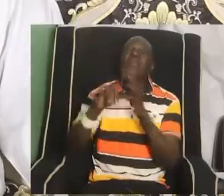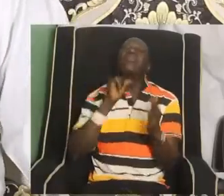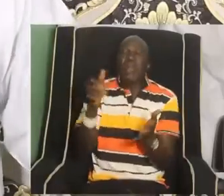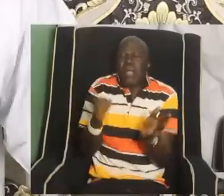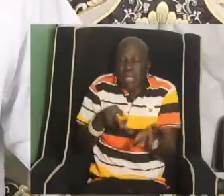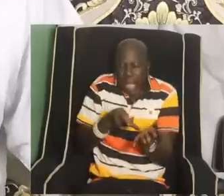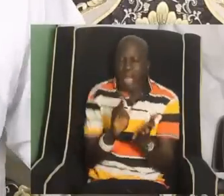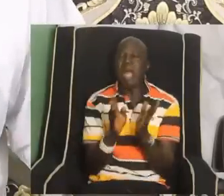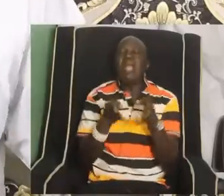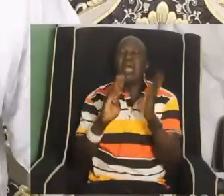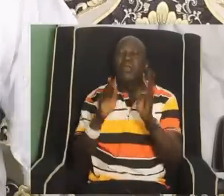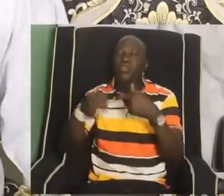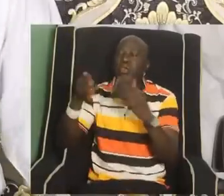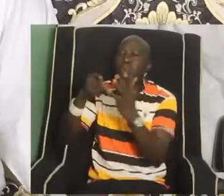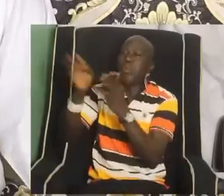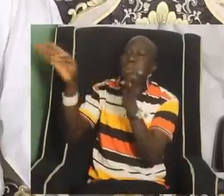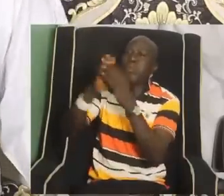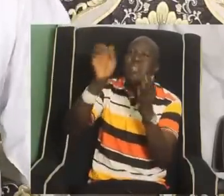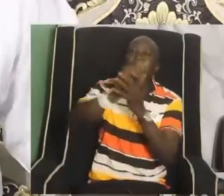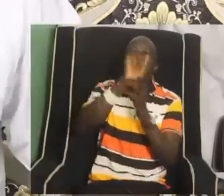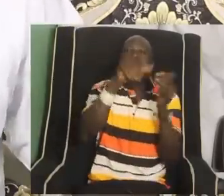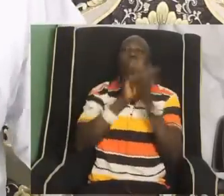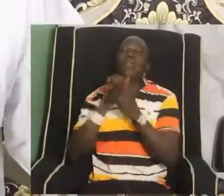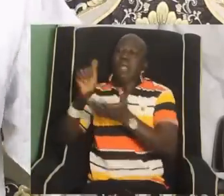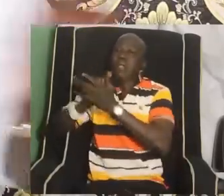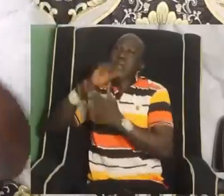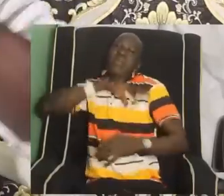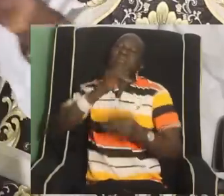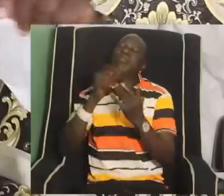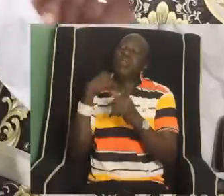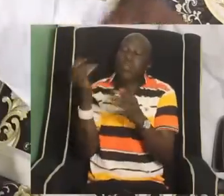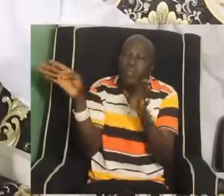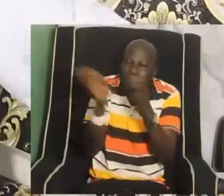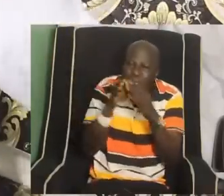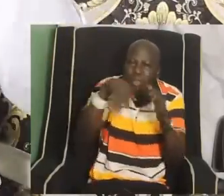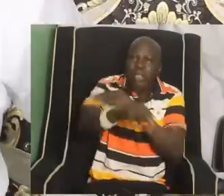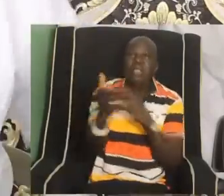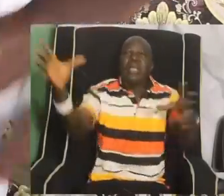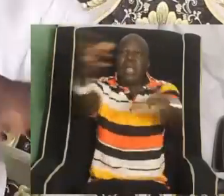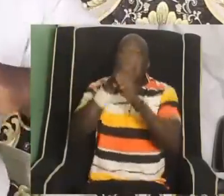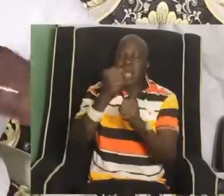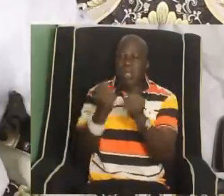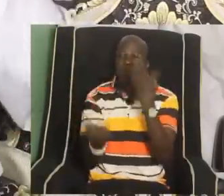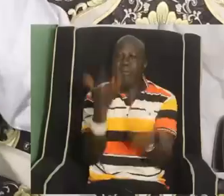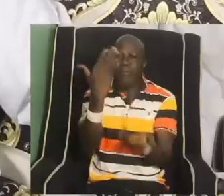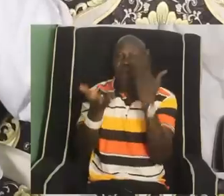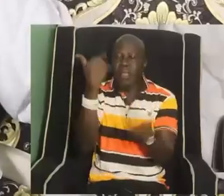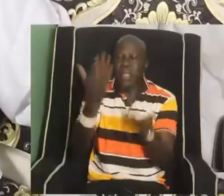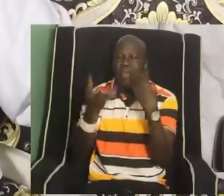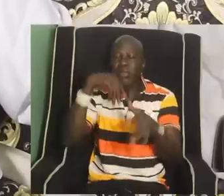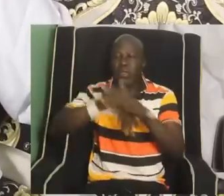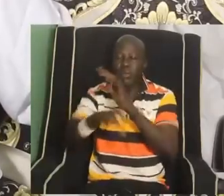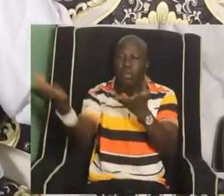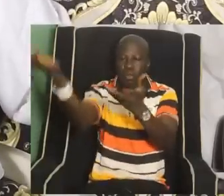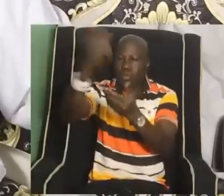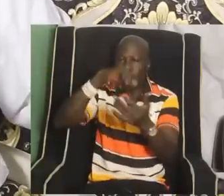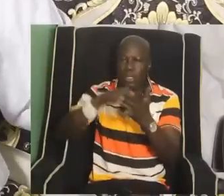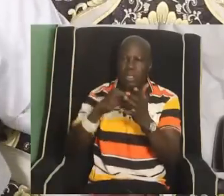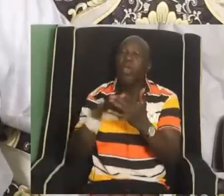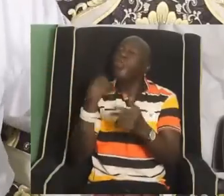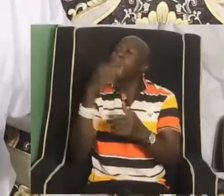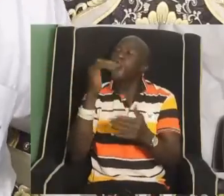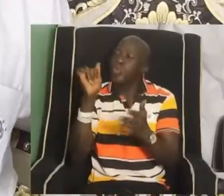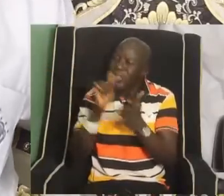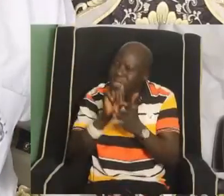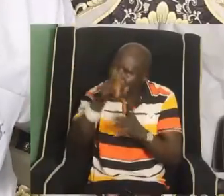elders, if you to meet the benefactor, if the benefactor never sees you, Inakadona, amen. Fire will consume it. Talenina,